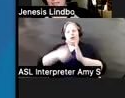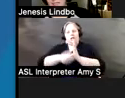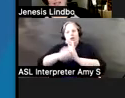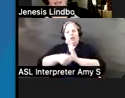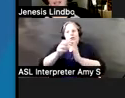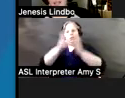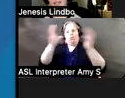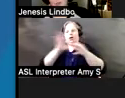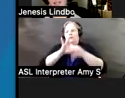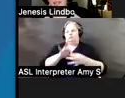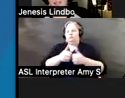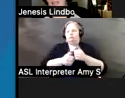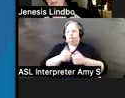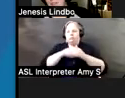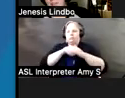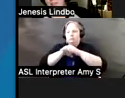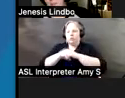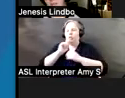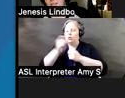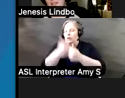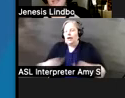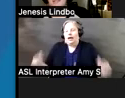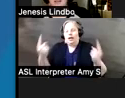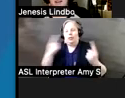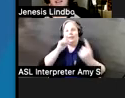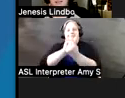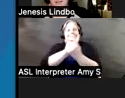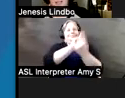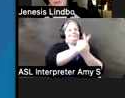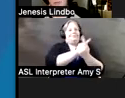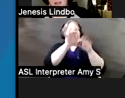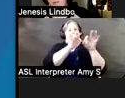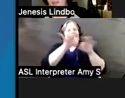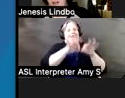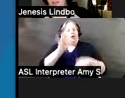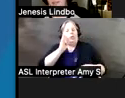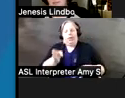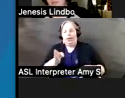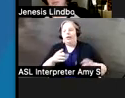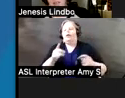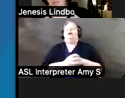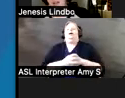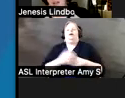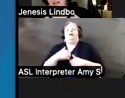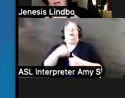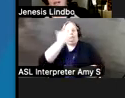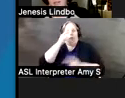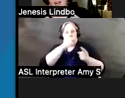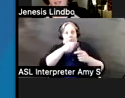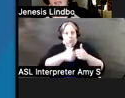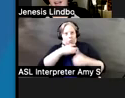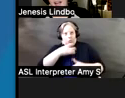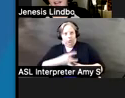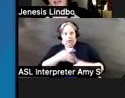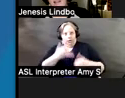accessibility to basically anybody that I meet. As soon as I find out that they're a gamer,